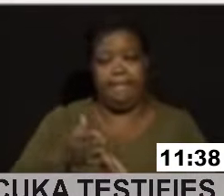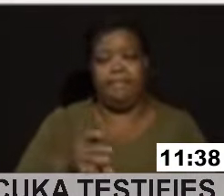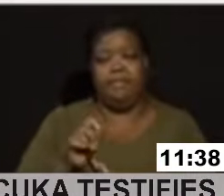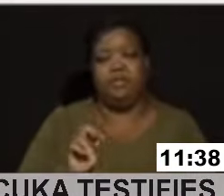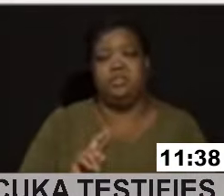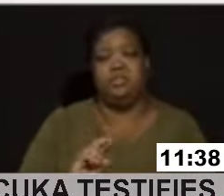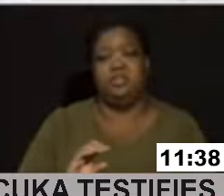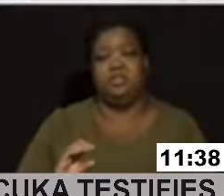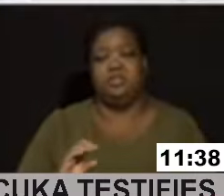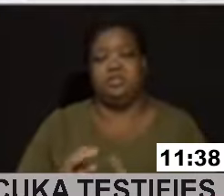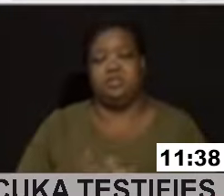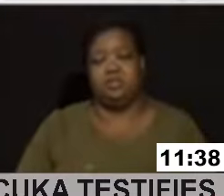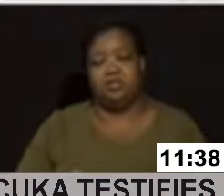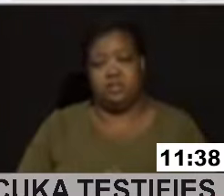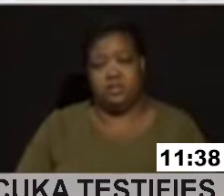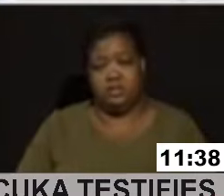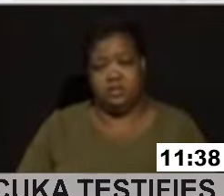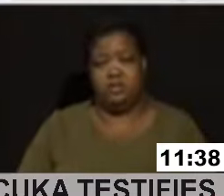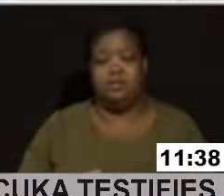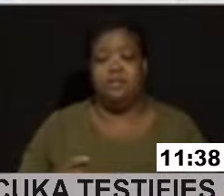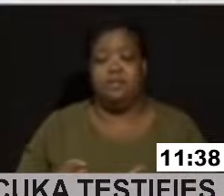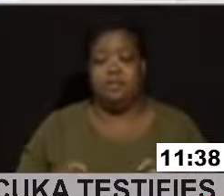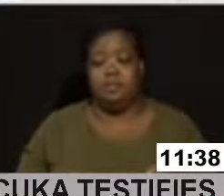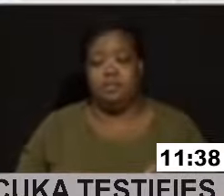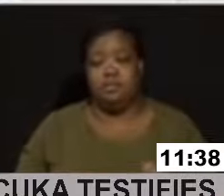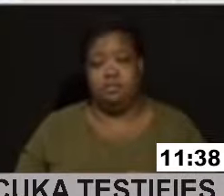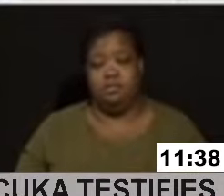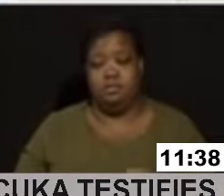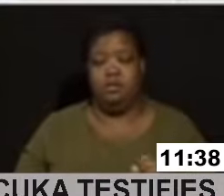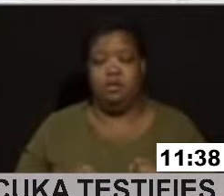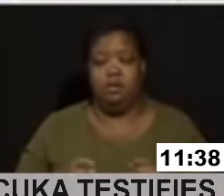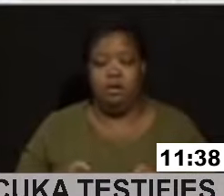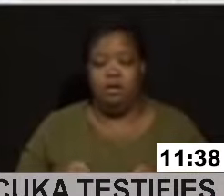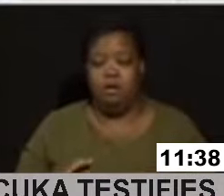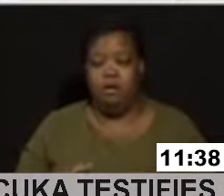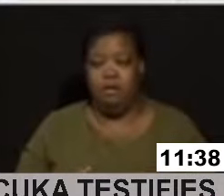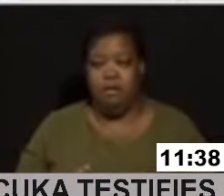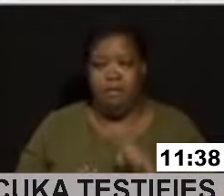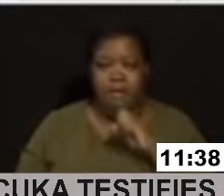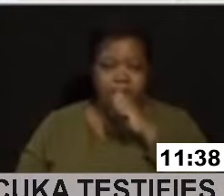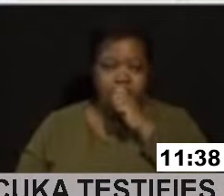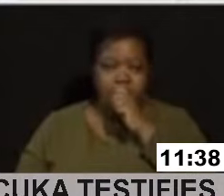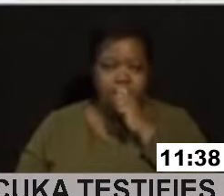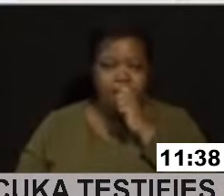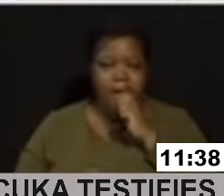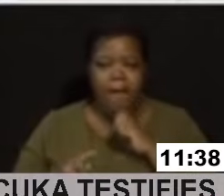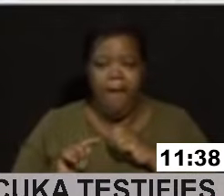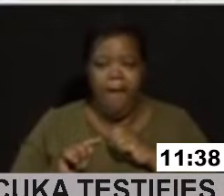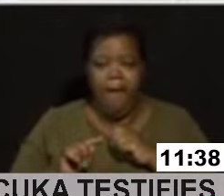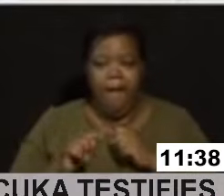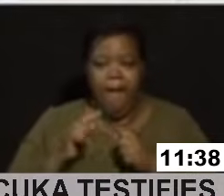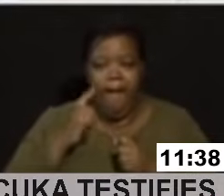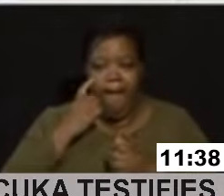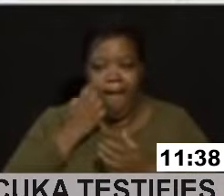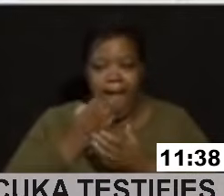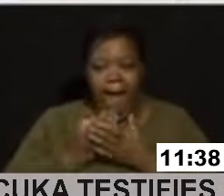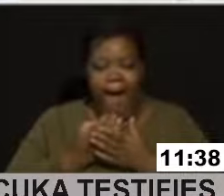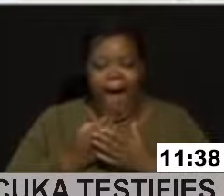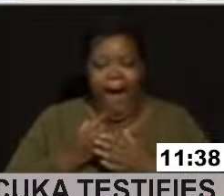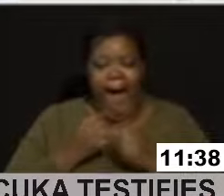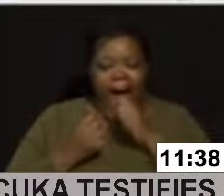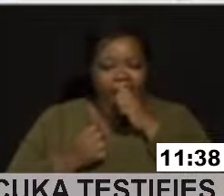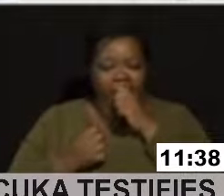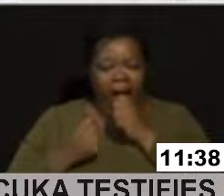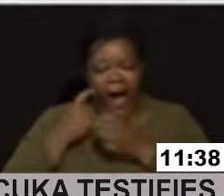Correct. In paragraph 32, you say, after assessing evidentiary sufficiency, witness